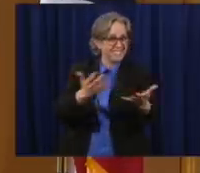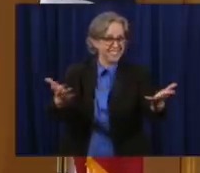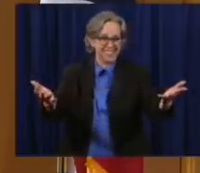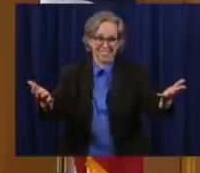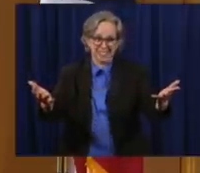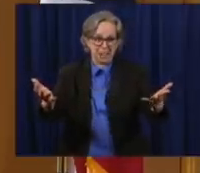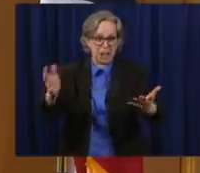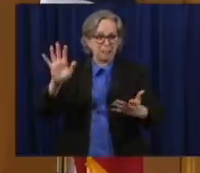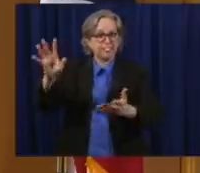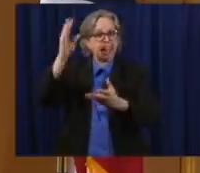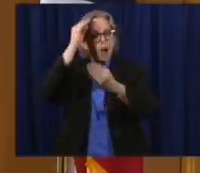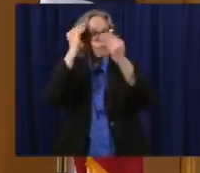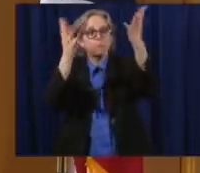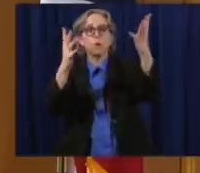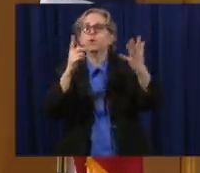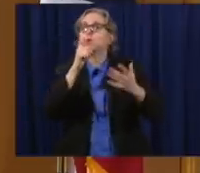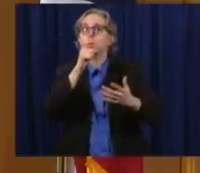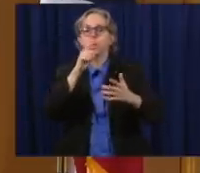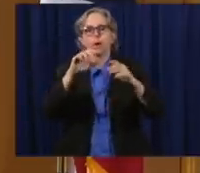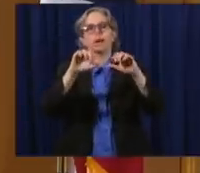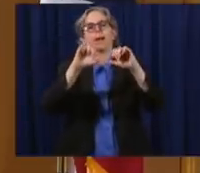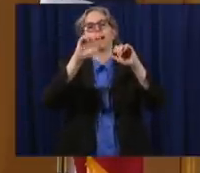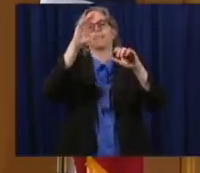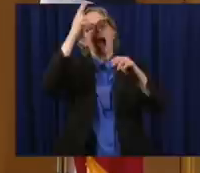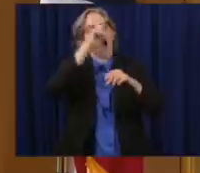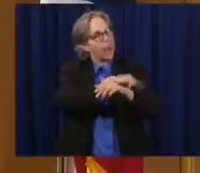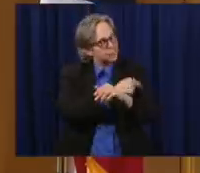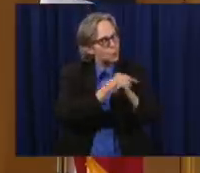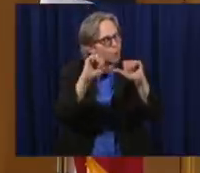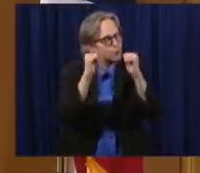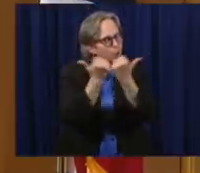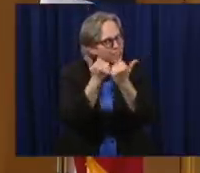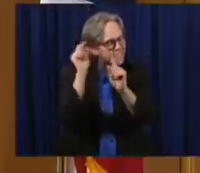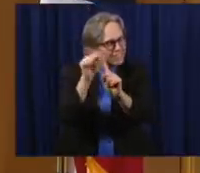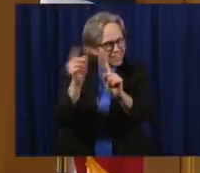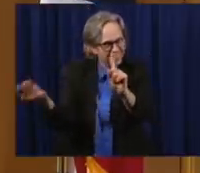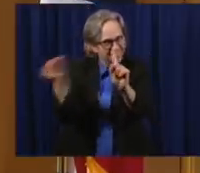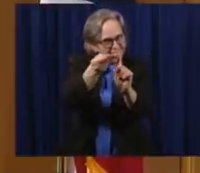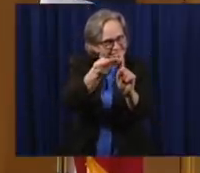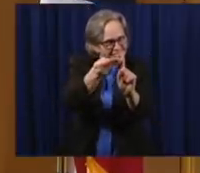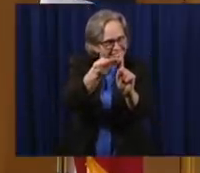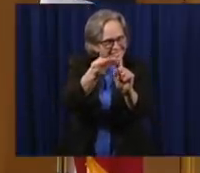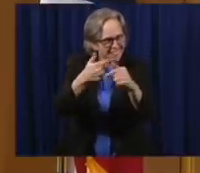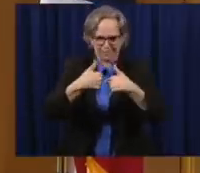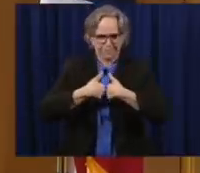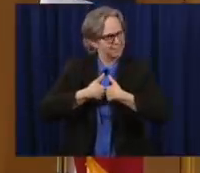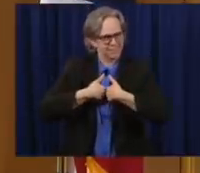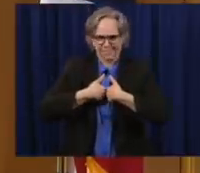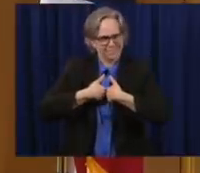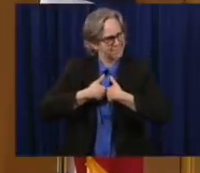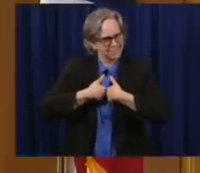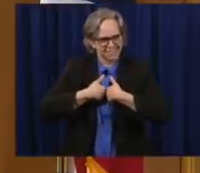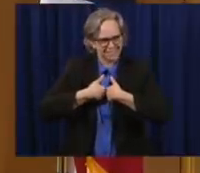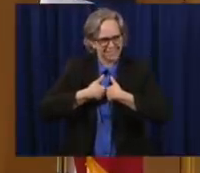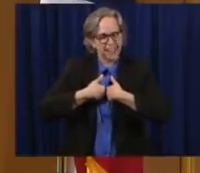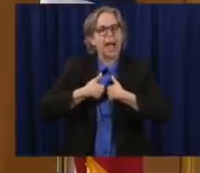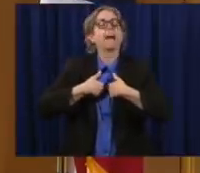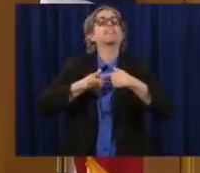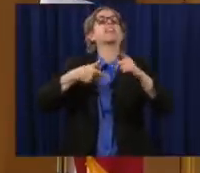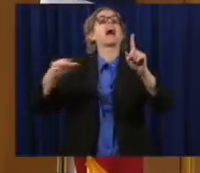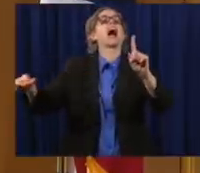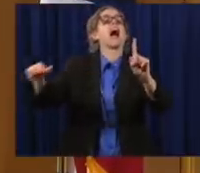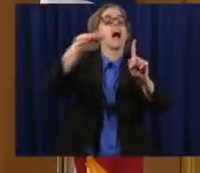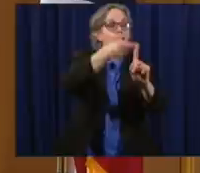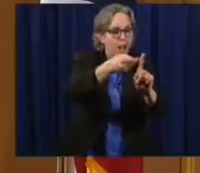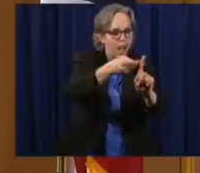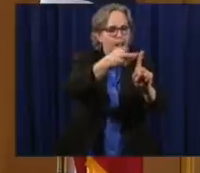And because of this crisis, coronavirus crisis, we have started pulling more data out from them. They've